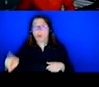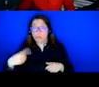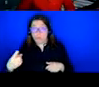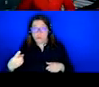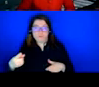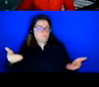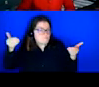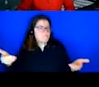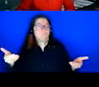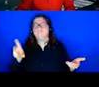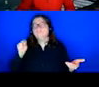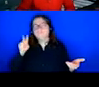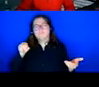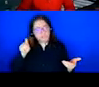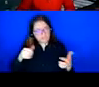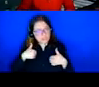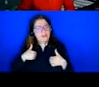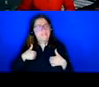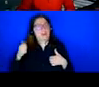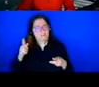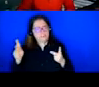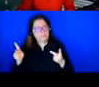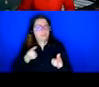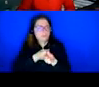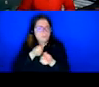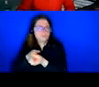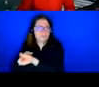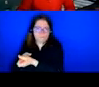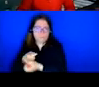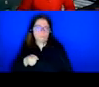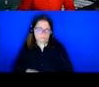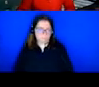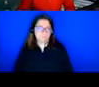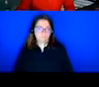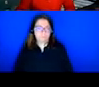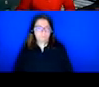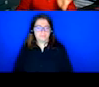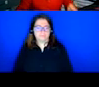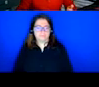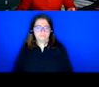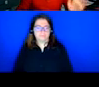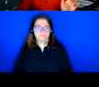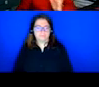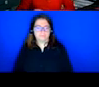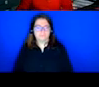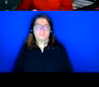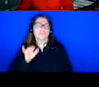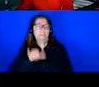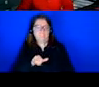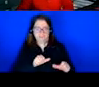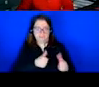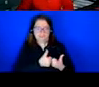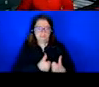else can we kind of think about what additional support you need to kind of build on that? So that's challenges. So the personal